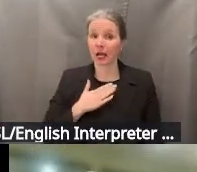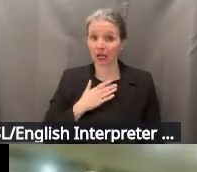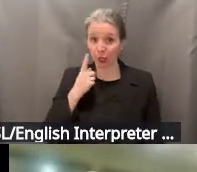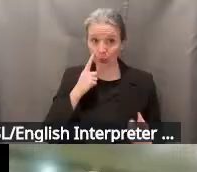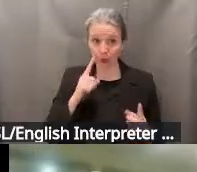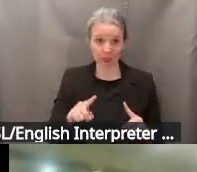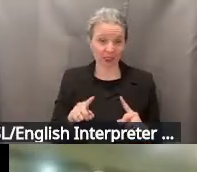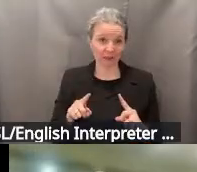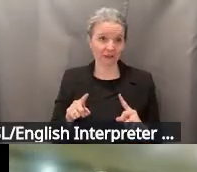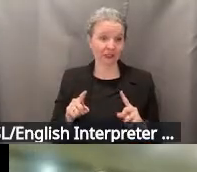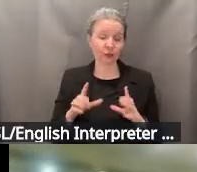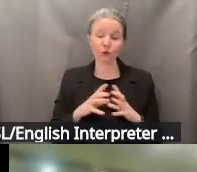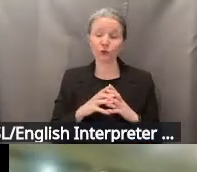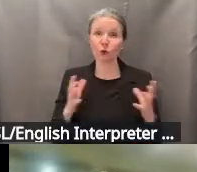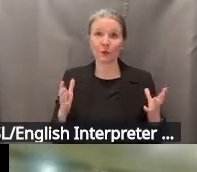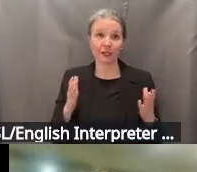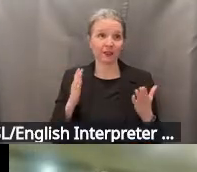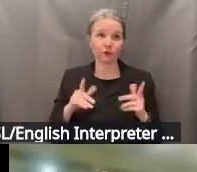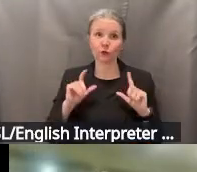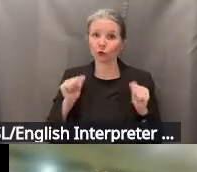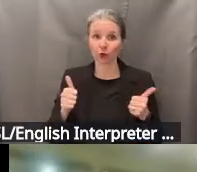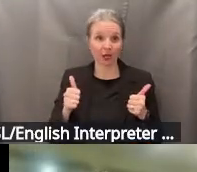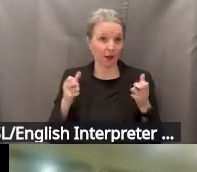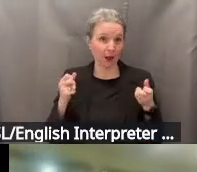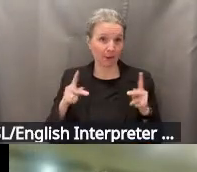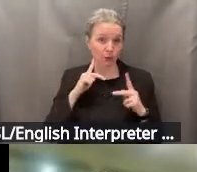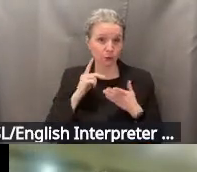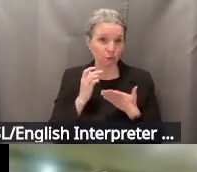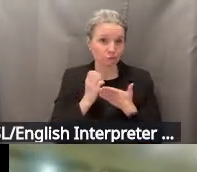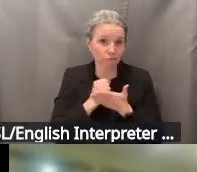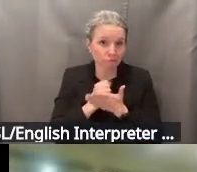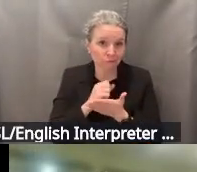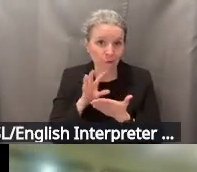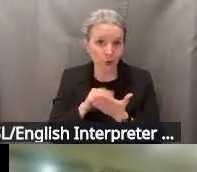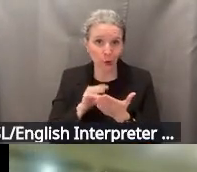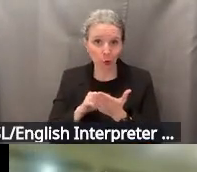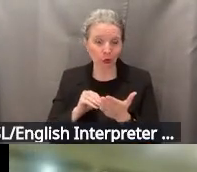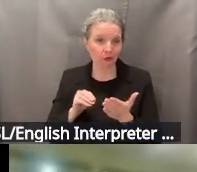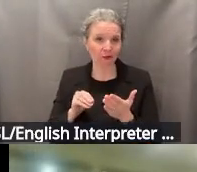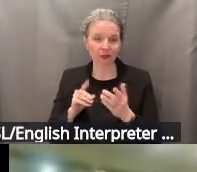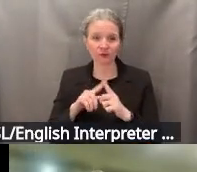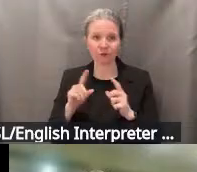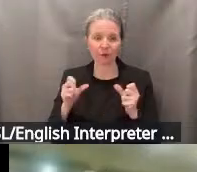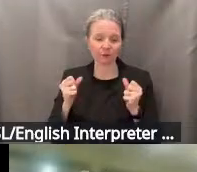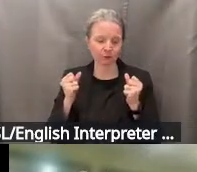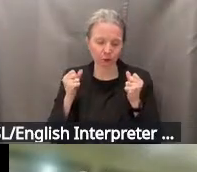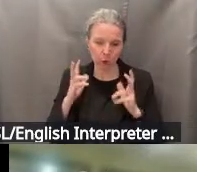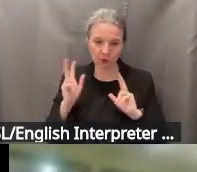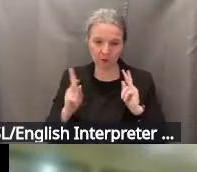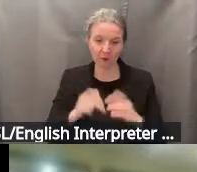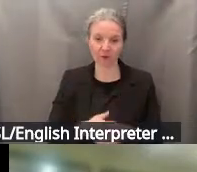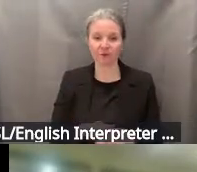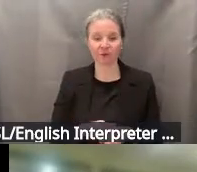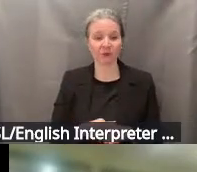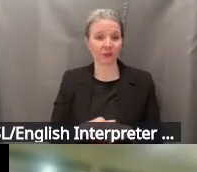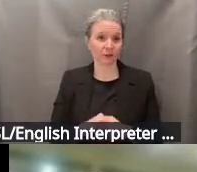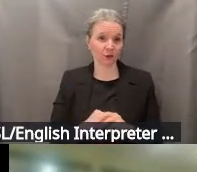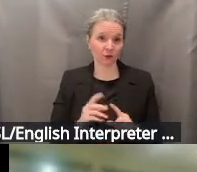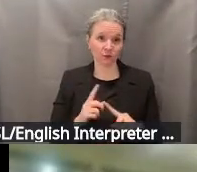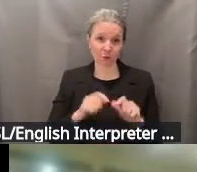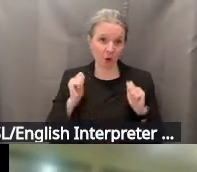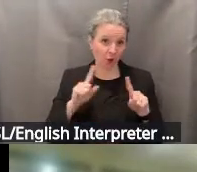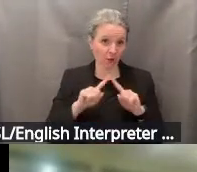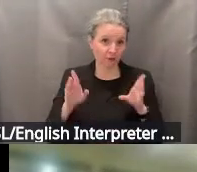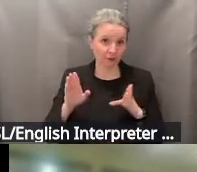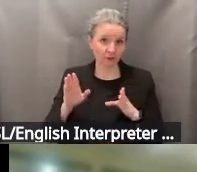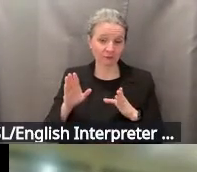agree with so many that this was a great opportunity to learn from a number of different people from all different walks